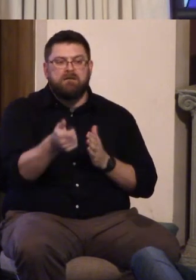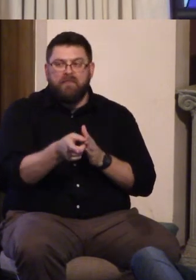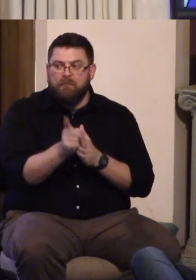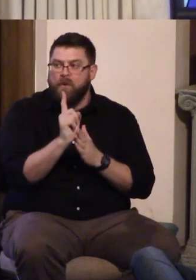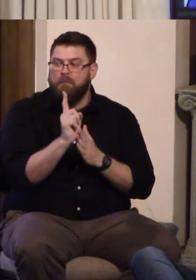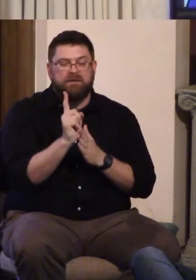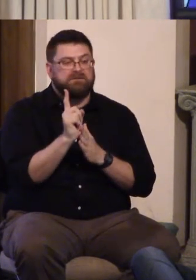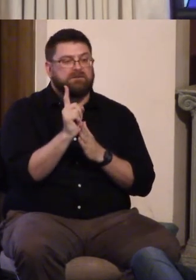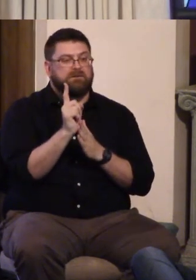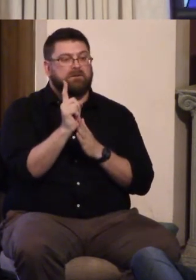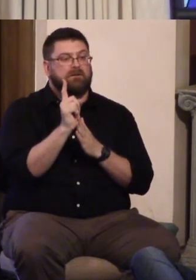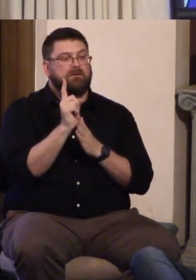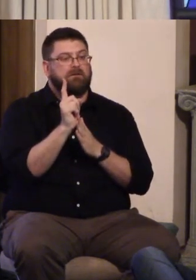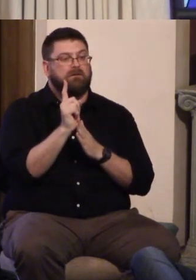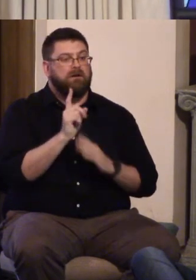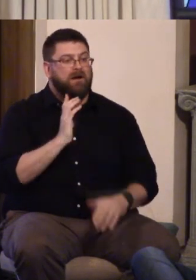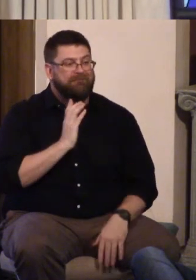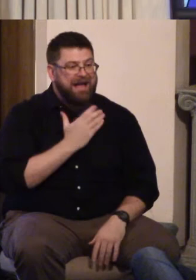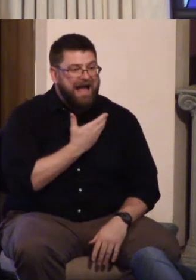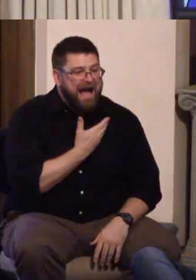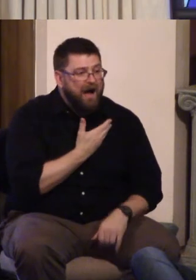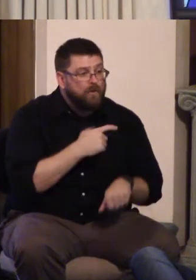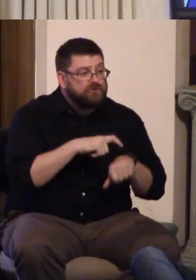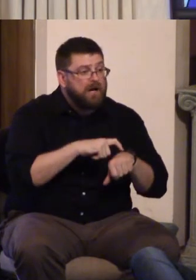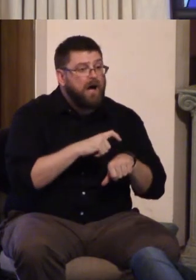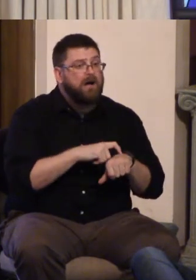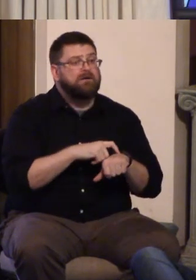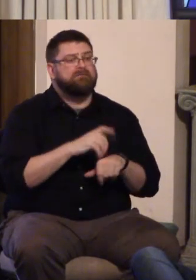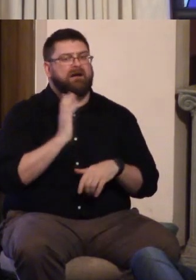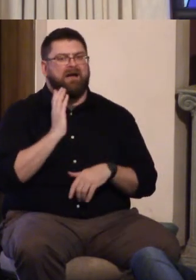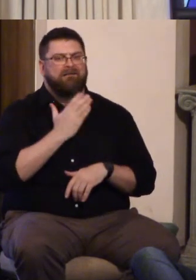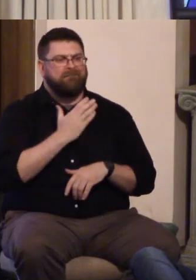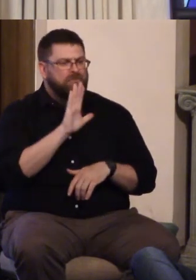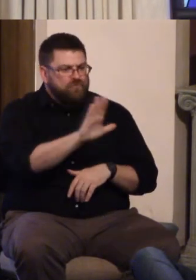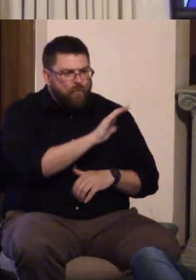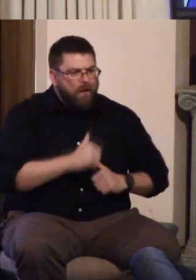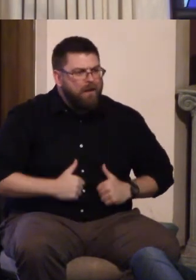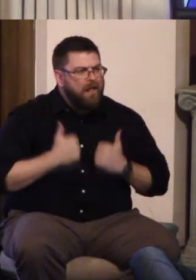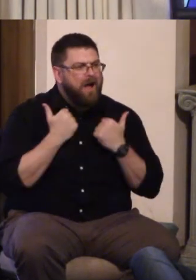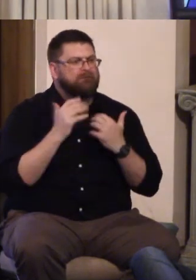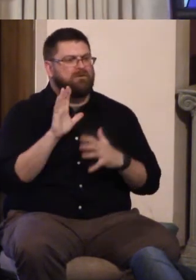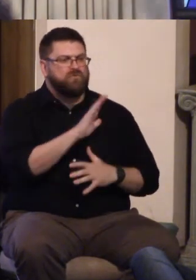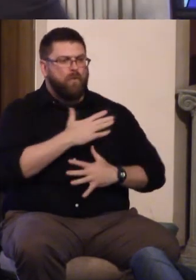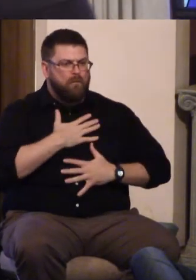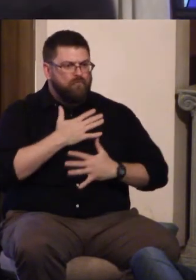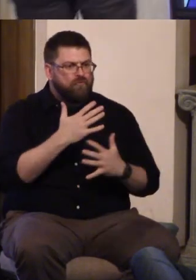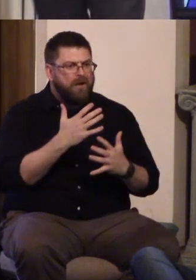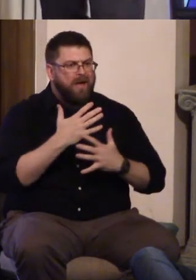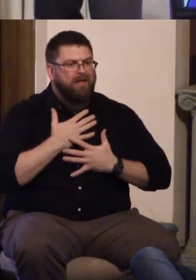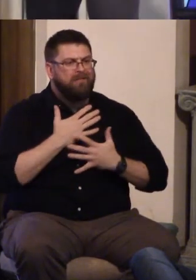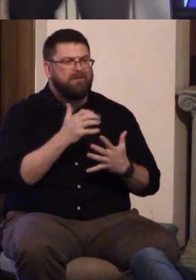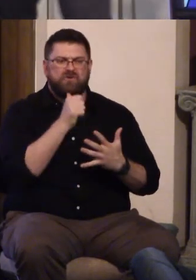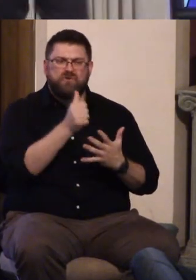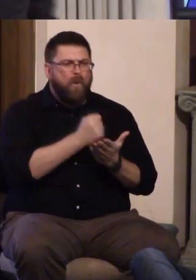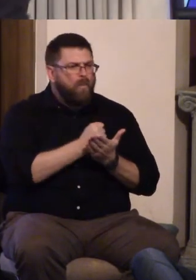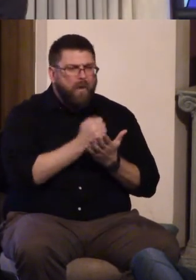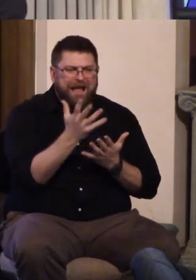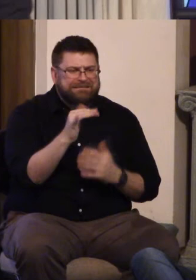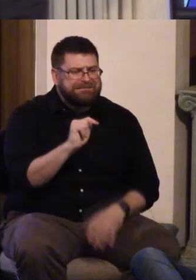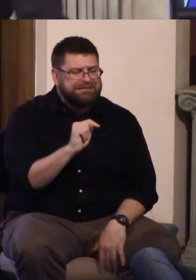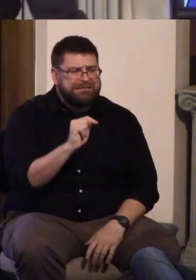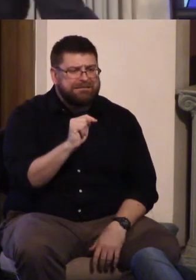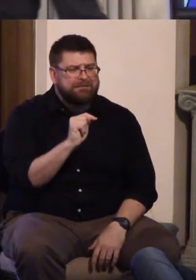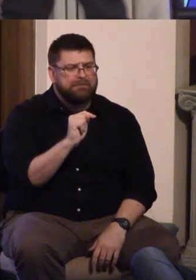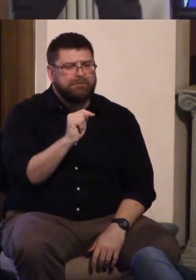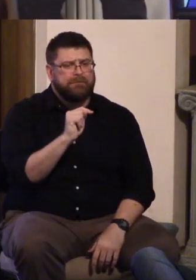Right? Do not waste another moment of our time, of our life,